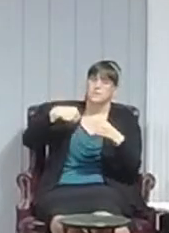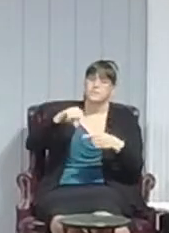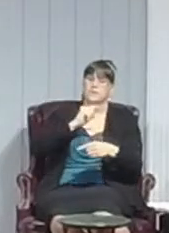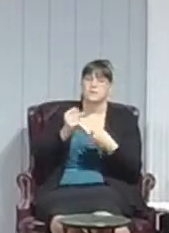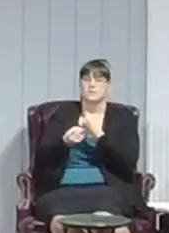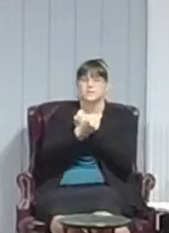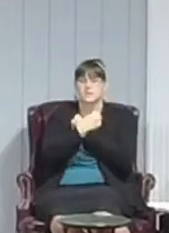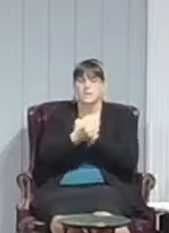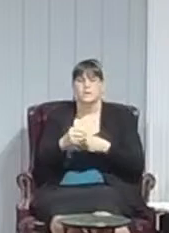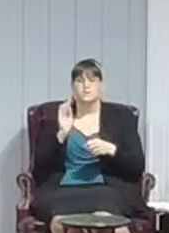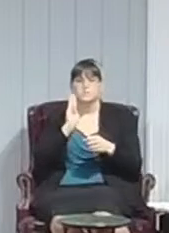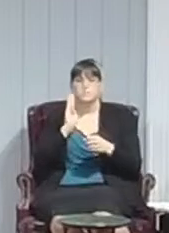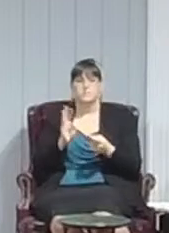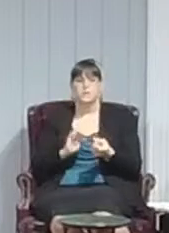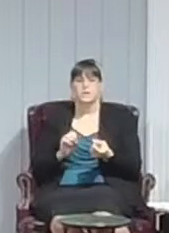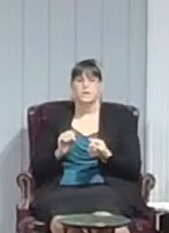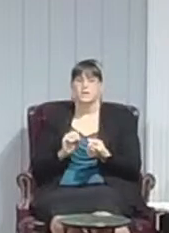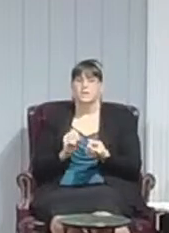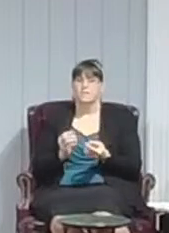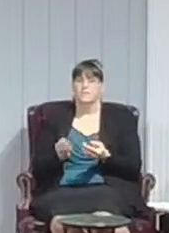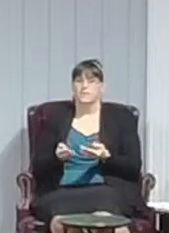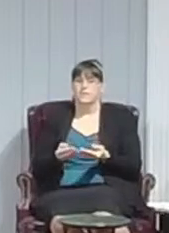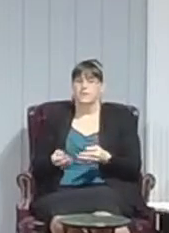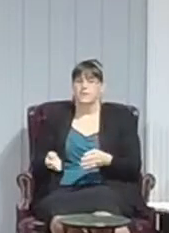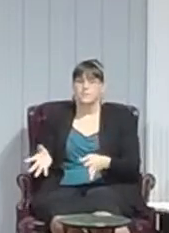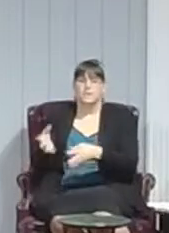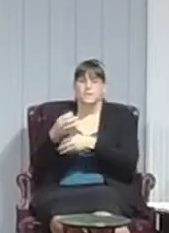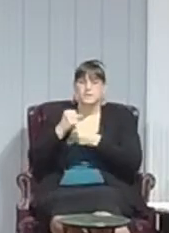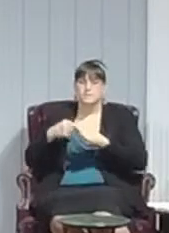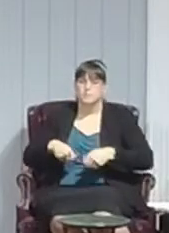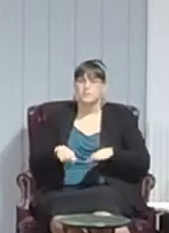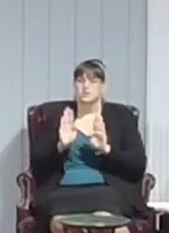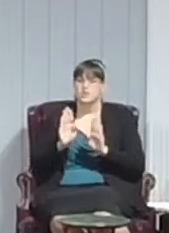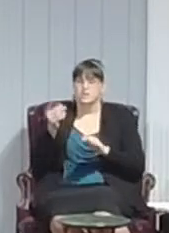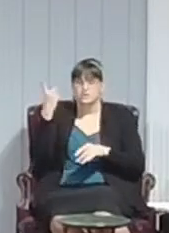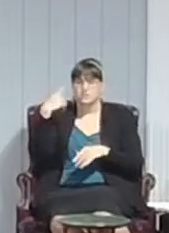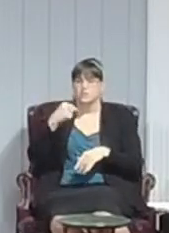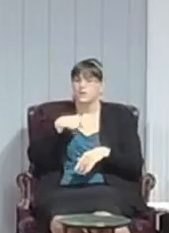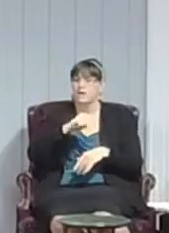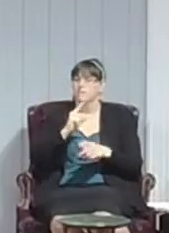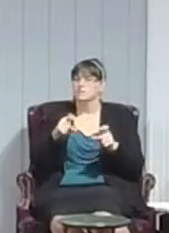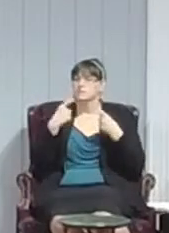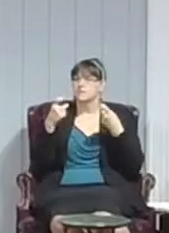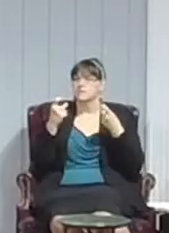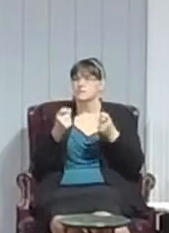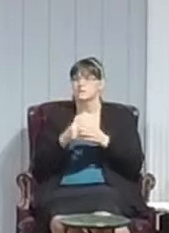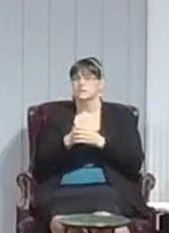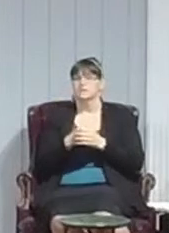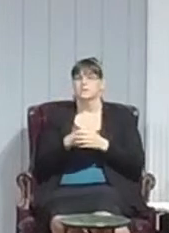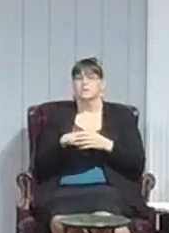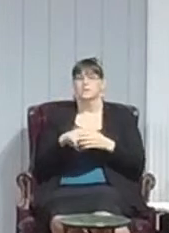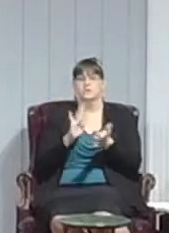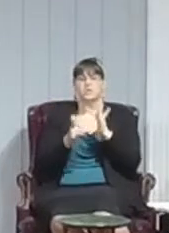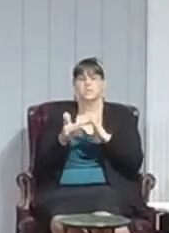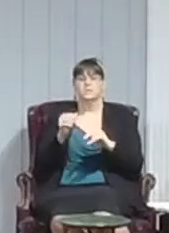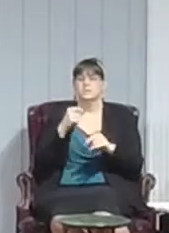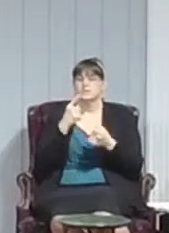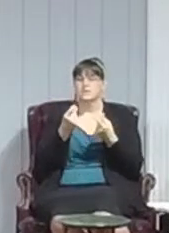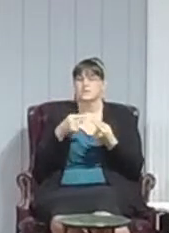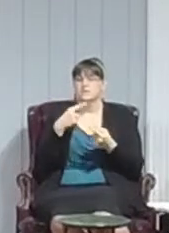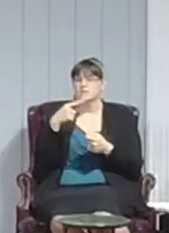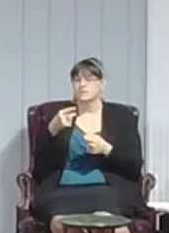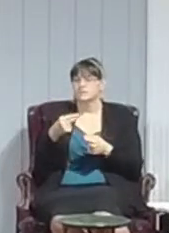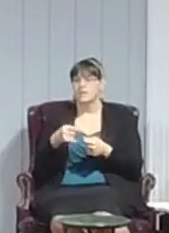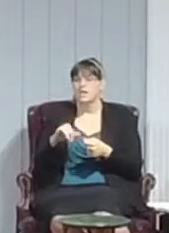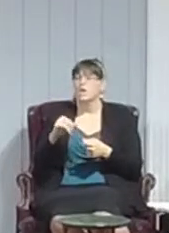for our sins. No, he came for this purpose. Jesus didn't leave heaven to say, you know, Father, I'll go to this earth